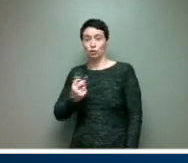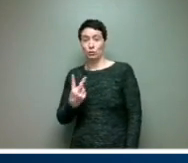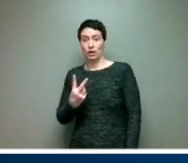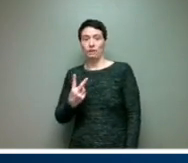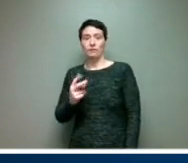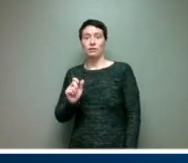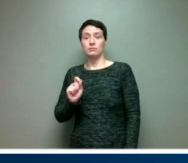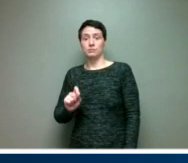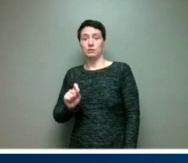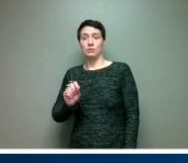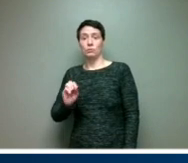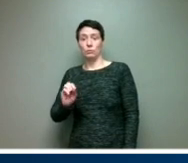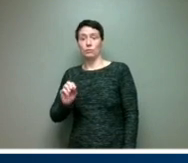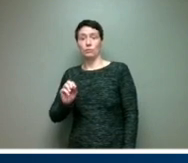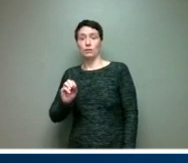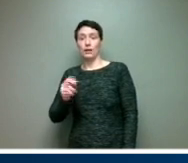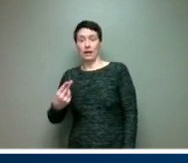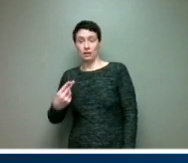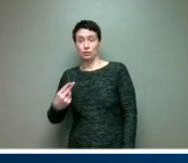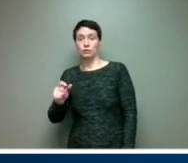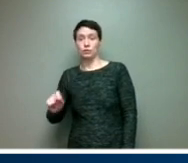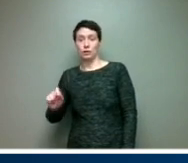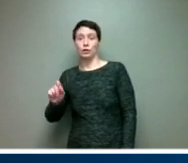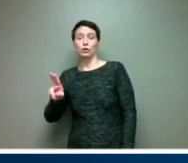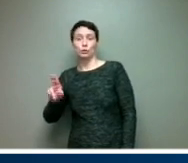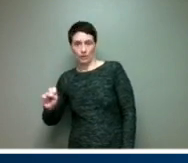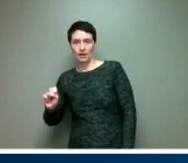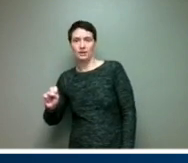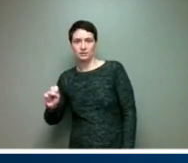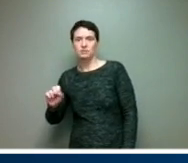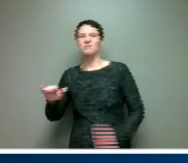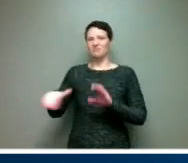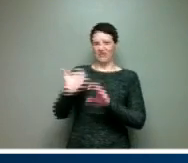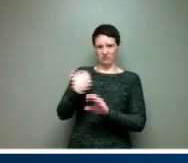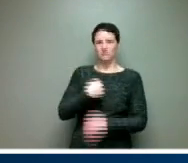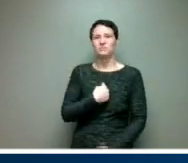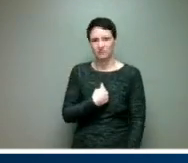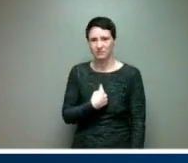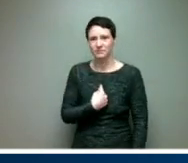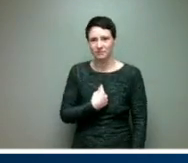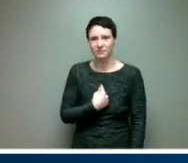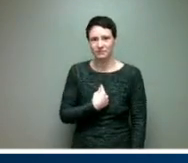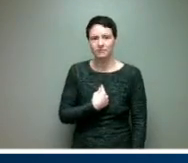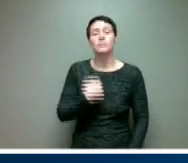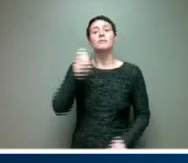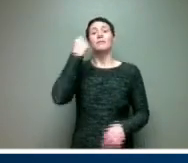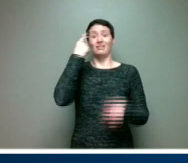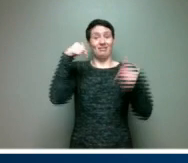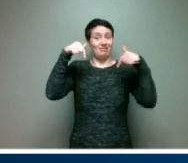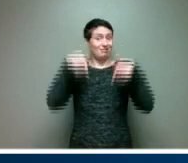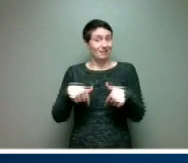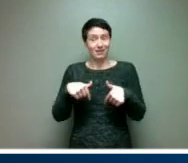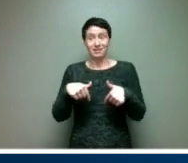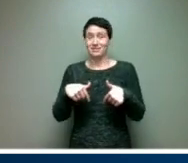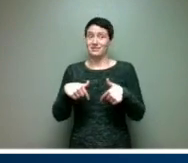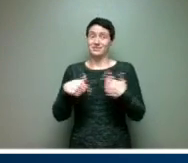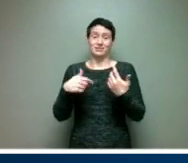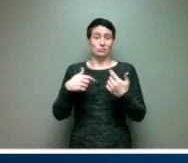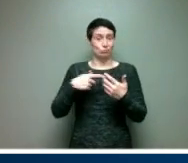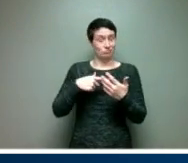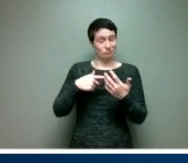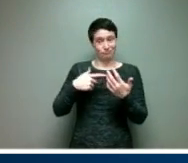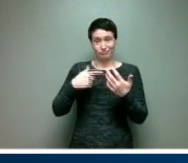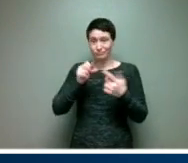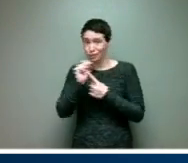Because this pandemic and the situation we're in now, it's going to take a all hands in effort. And we're working